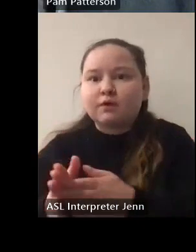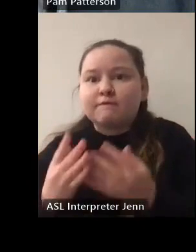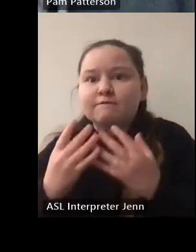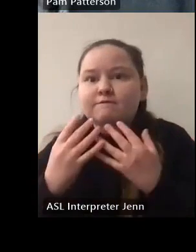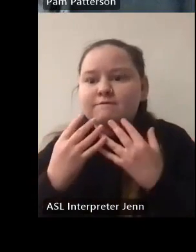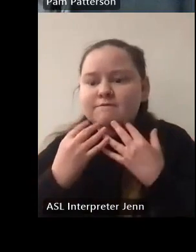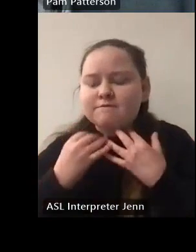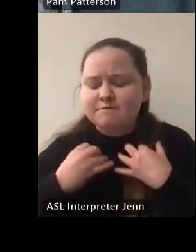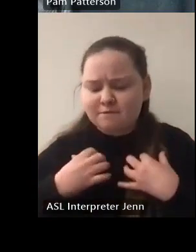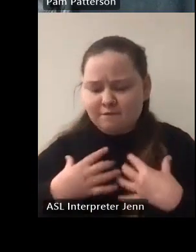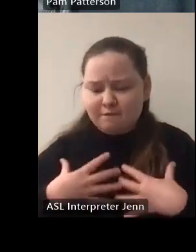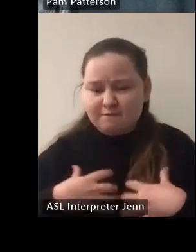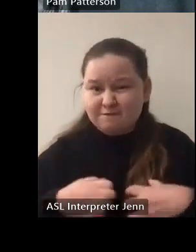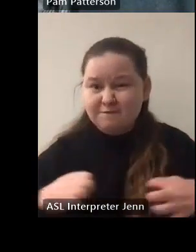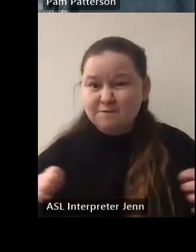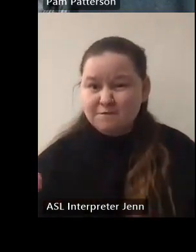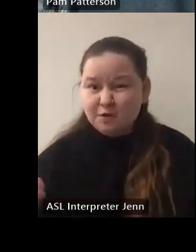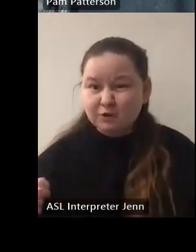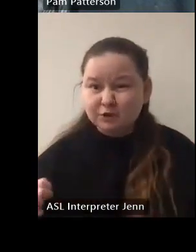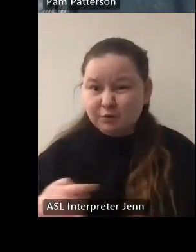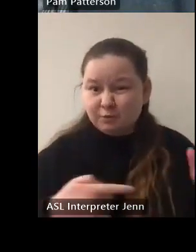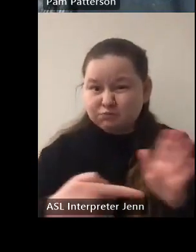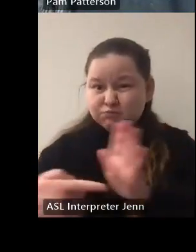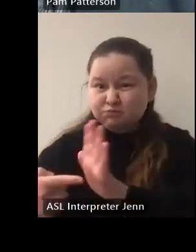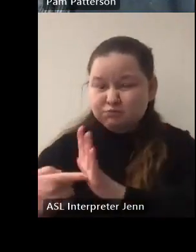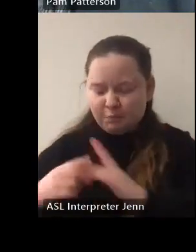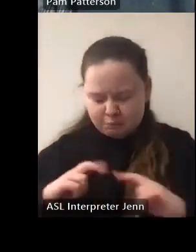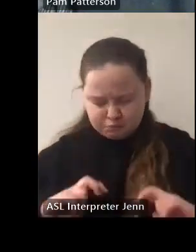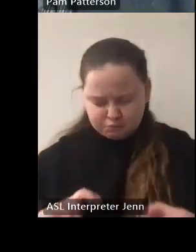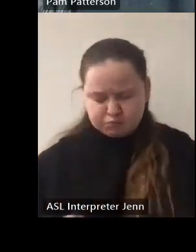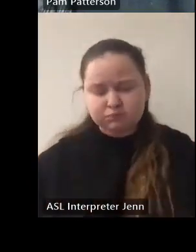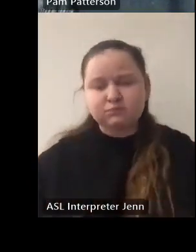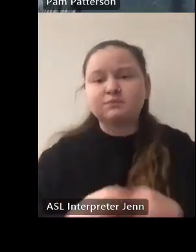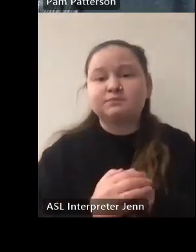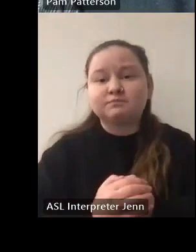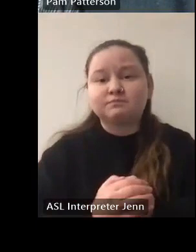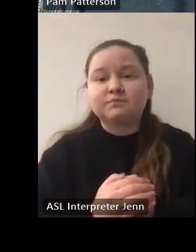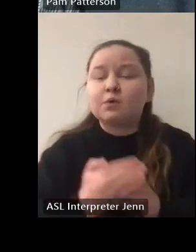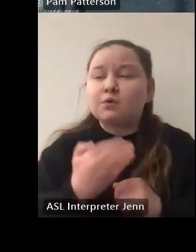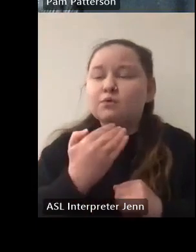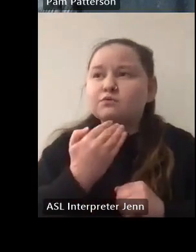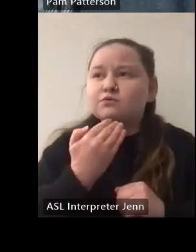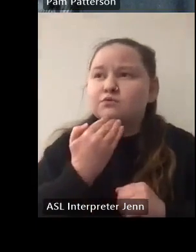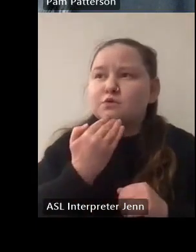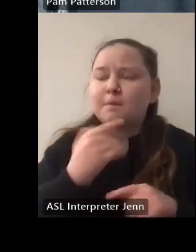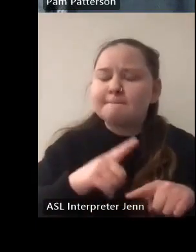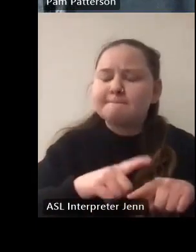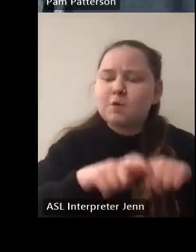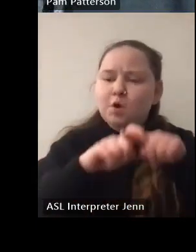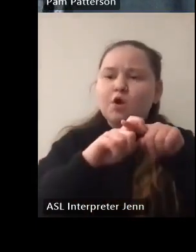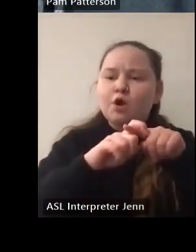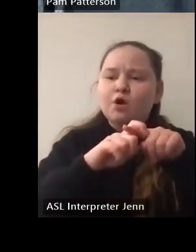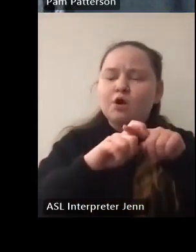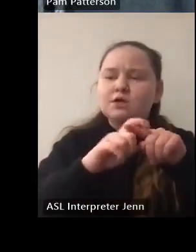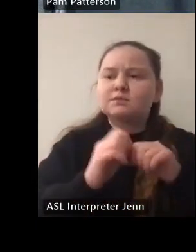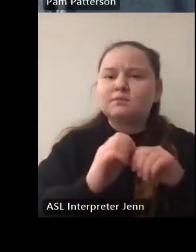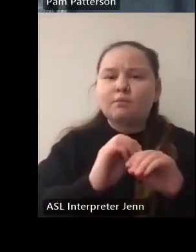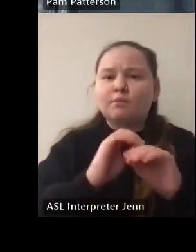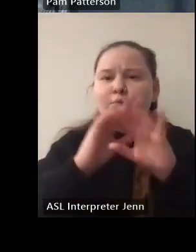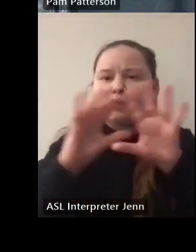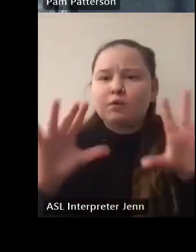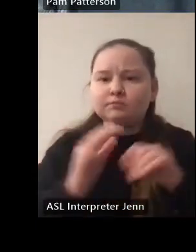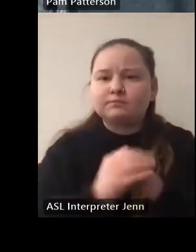body? It's useful to pause and delineate some distinctions here. For example, the terms